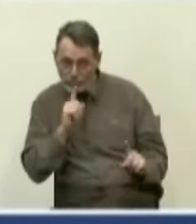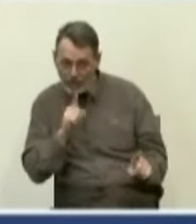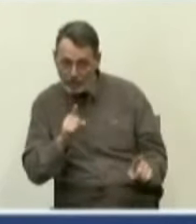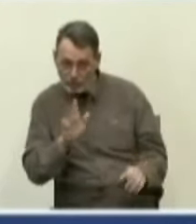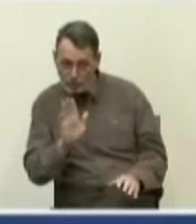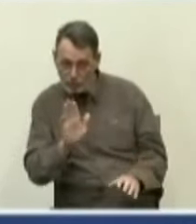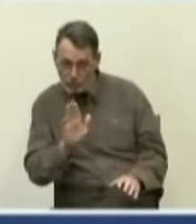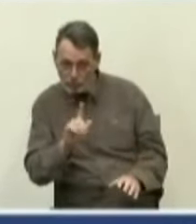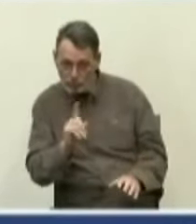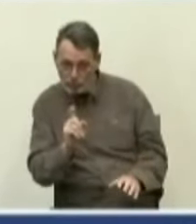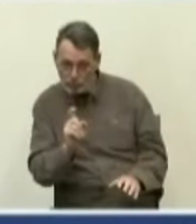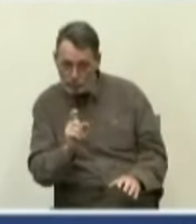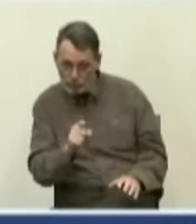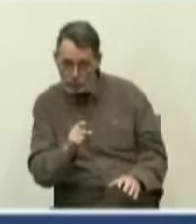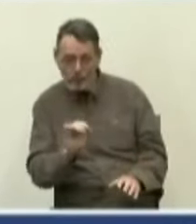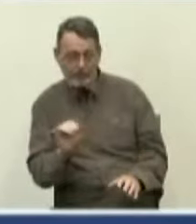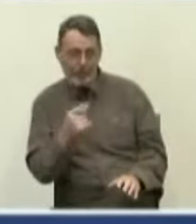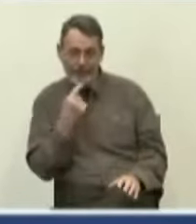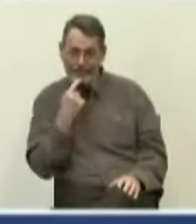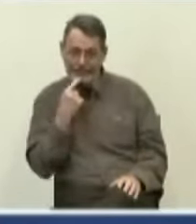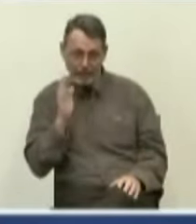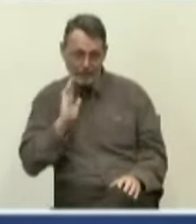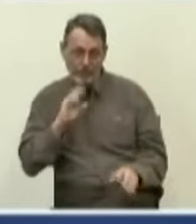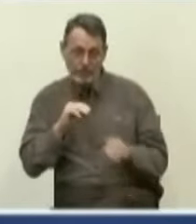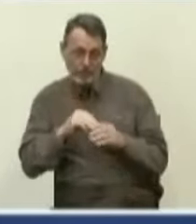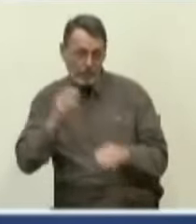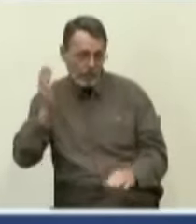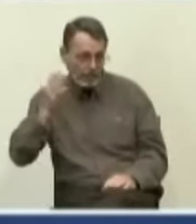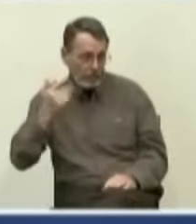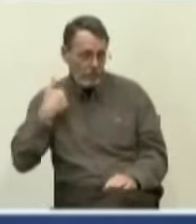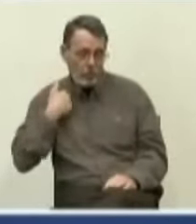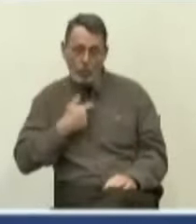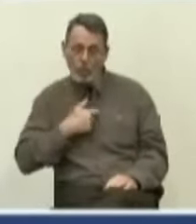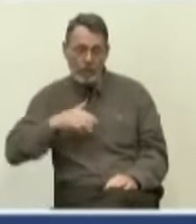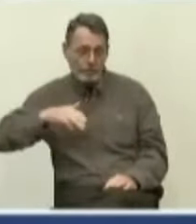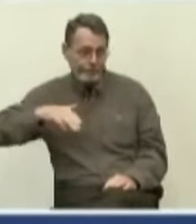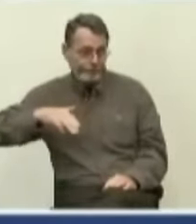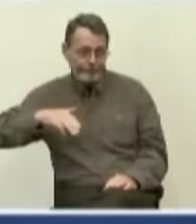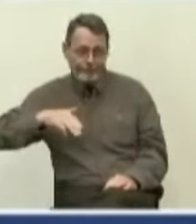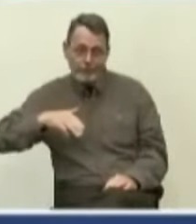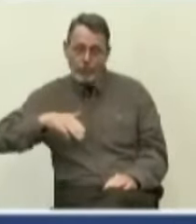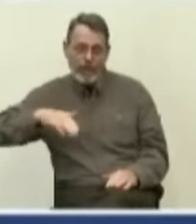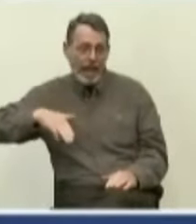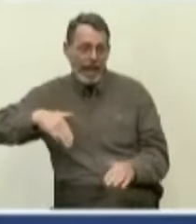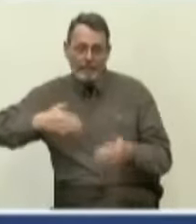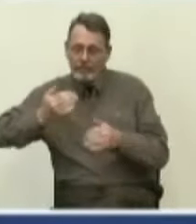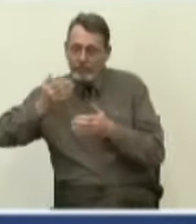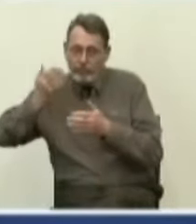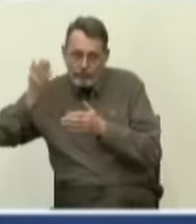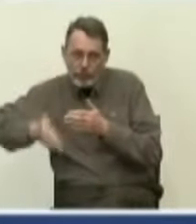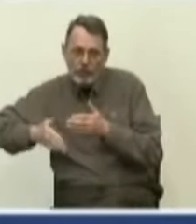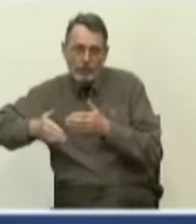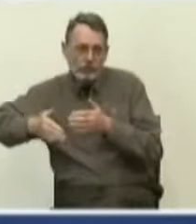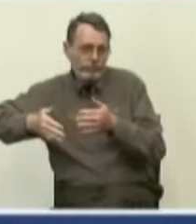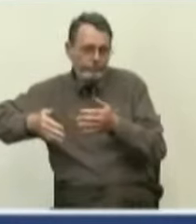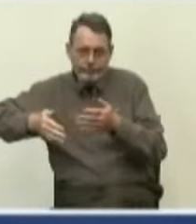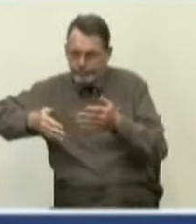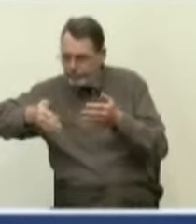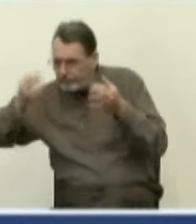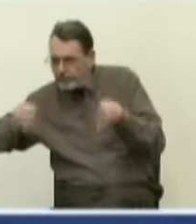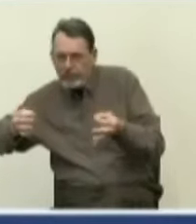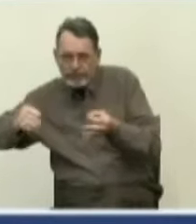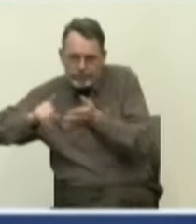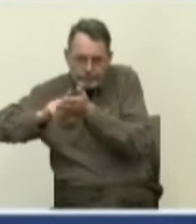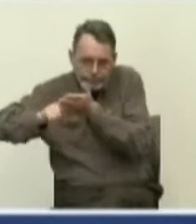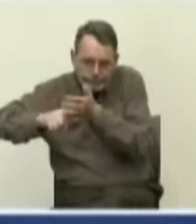As you know, I stated in the presentation, we have not adjudicated this case yet. And you